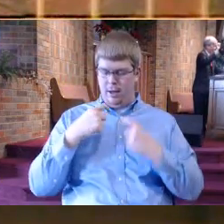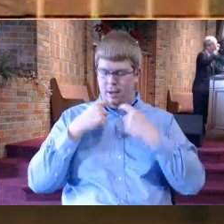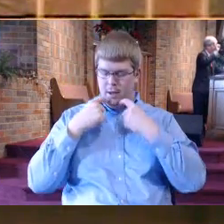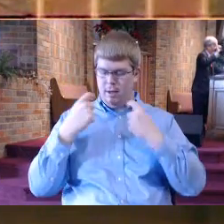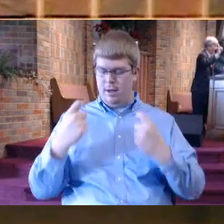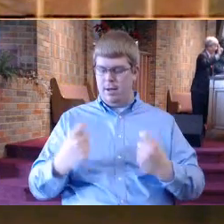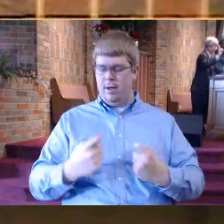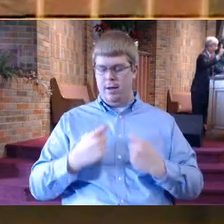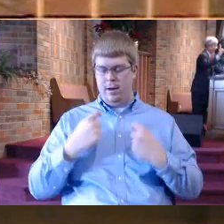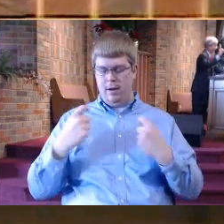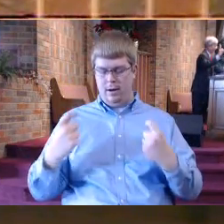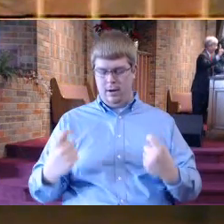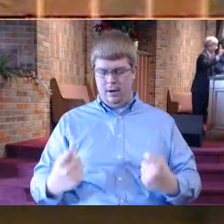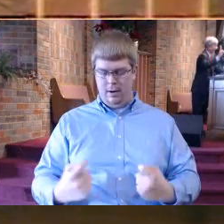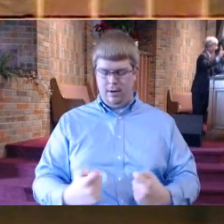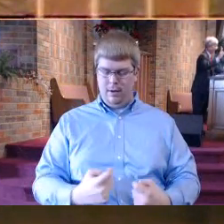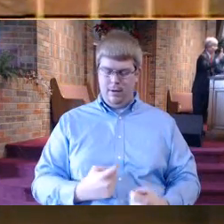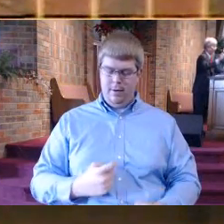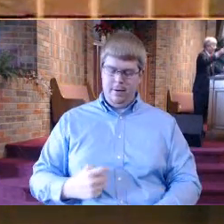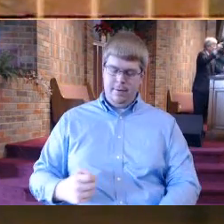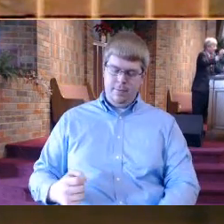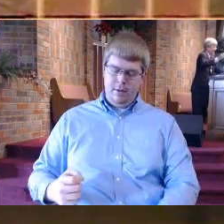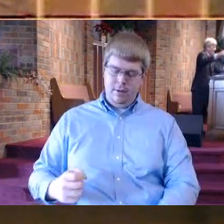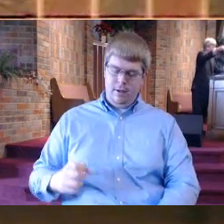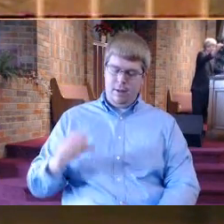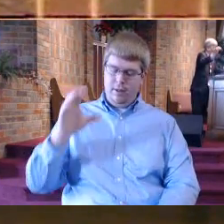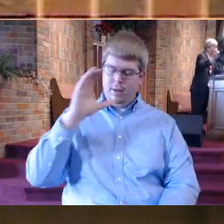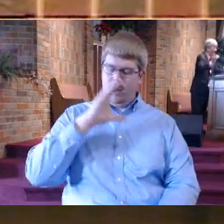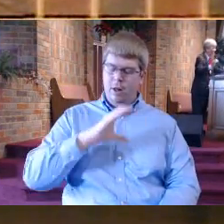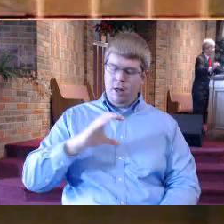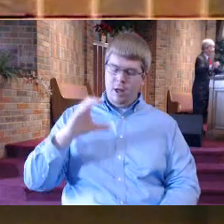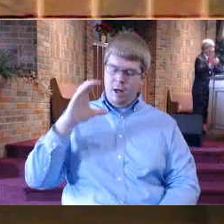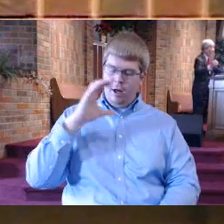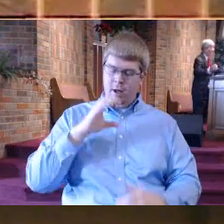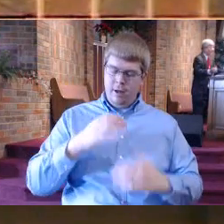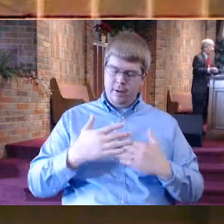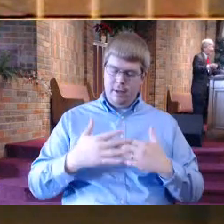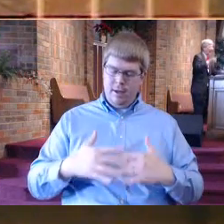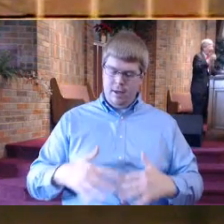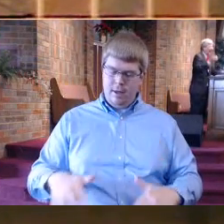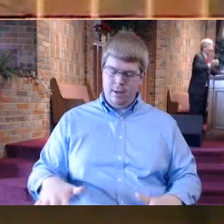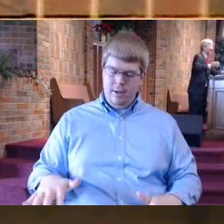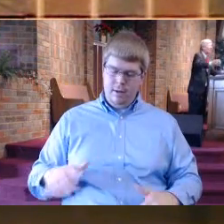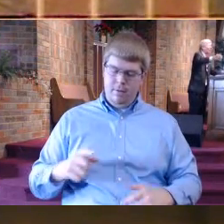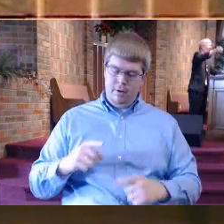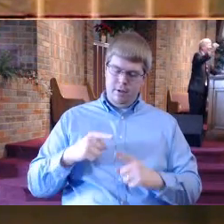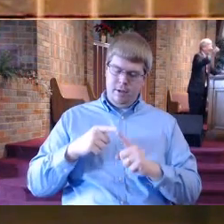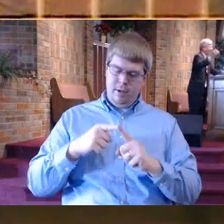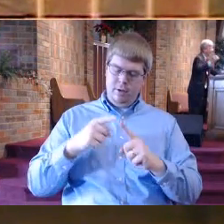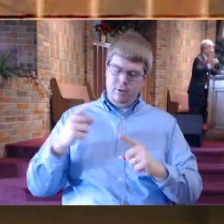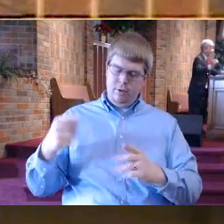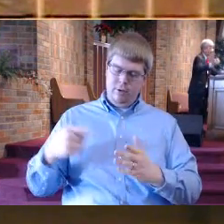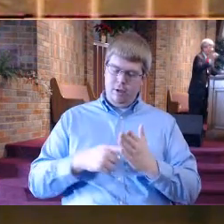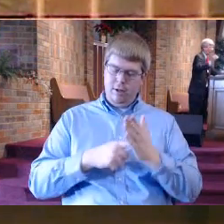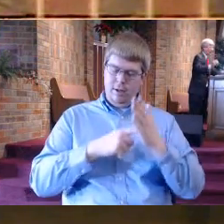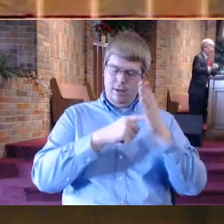for sinners slain, seeking the lost and pointing